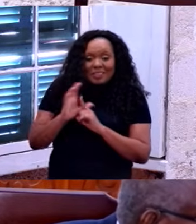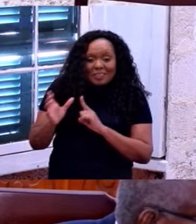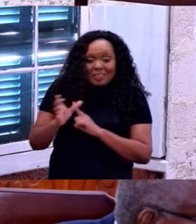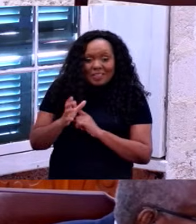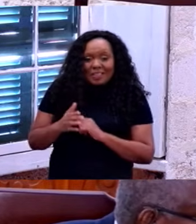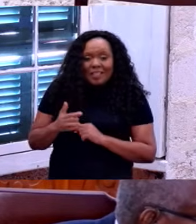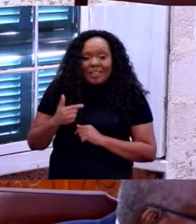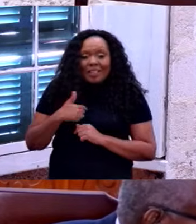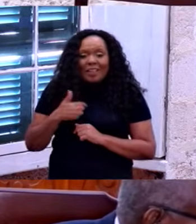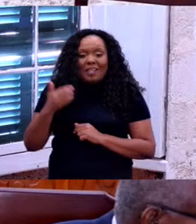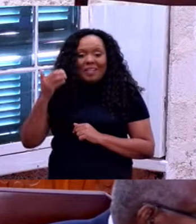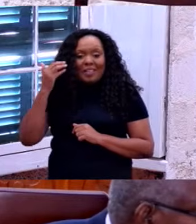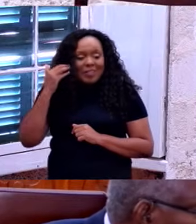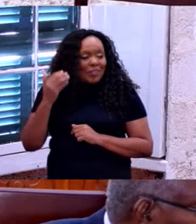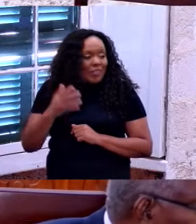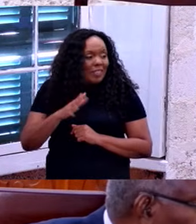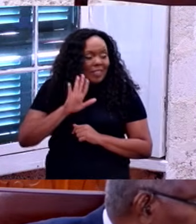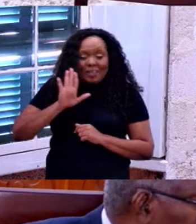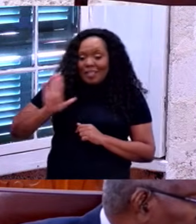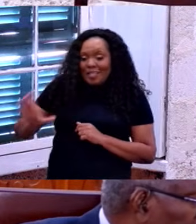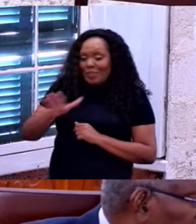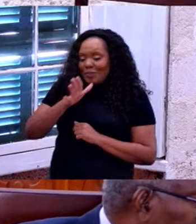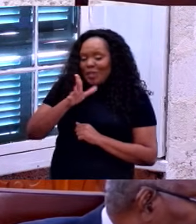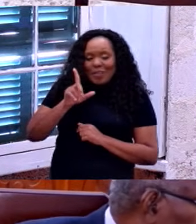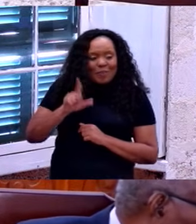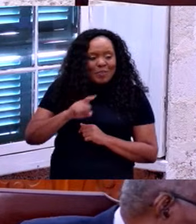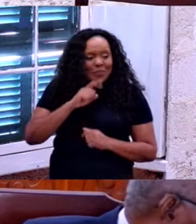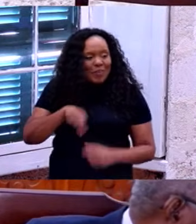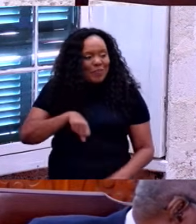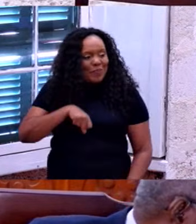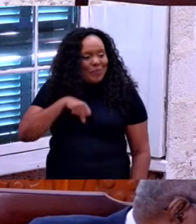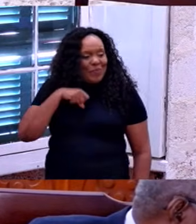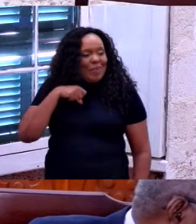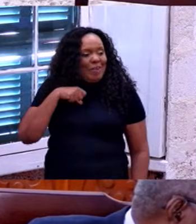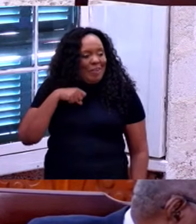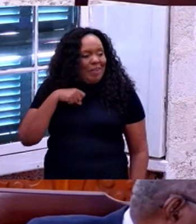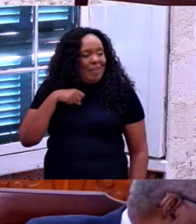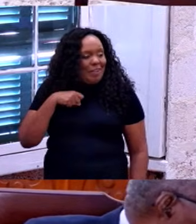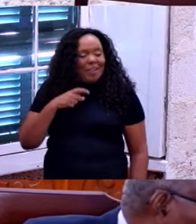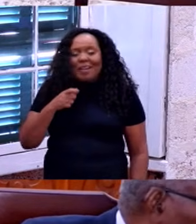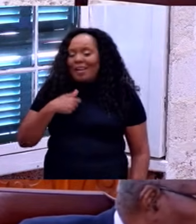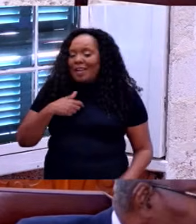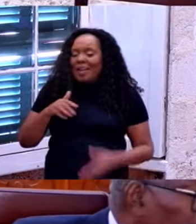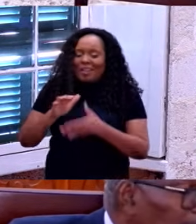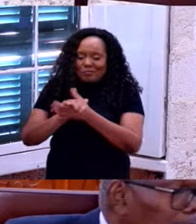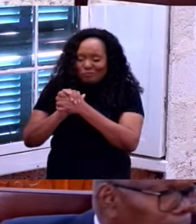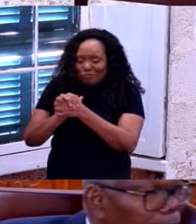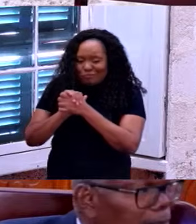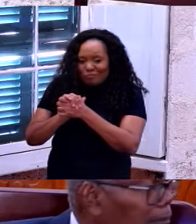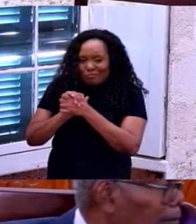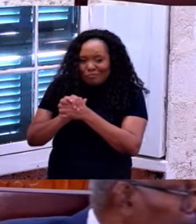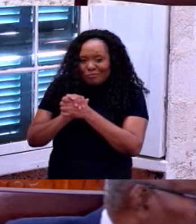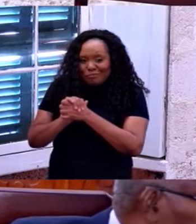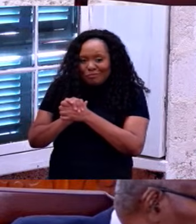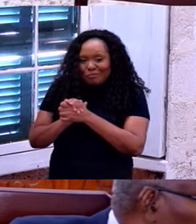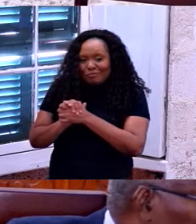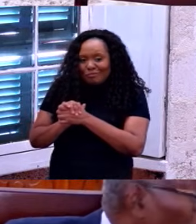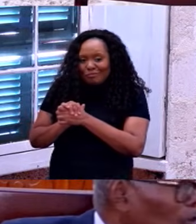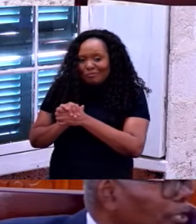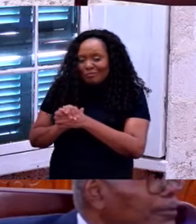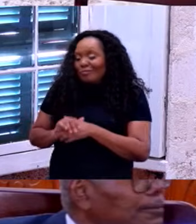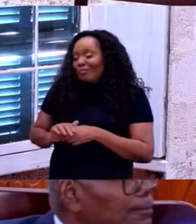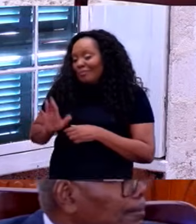is purring today. And I join with her in congratulating her on